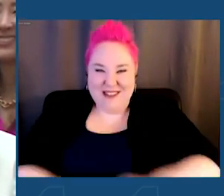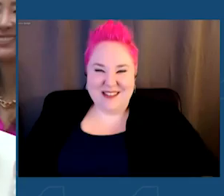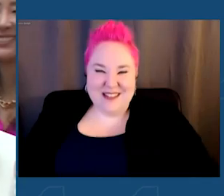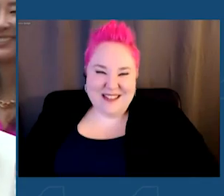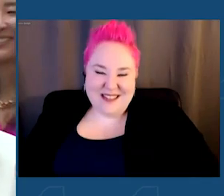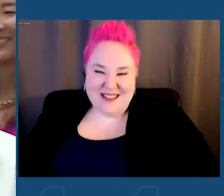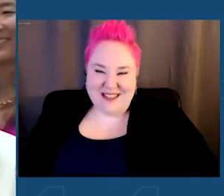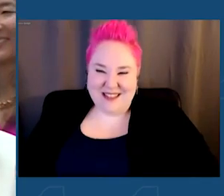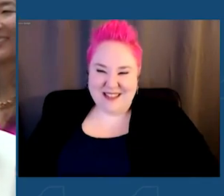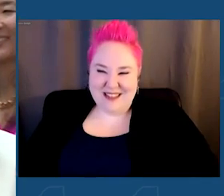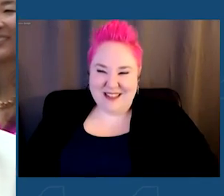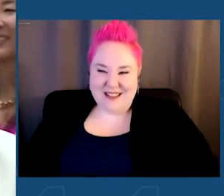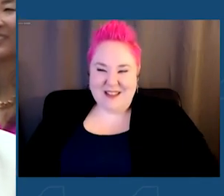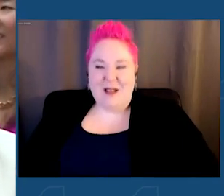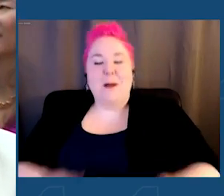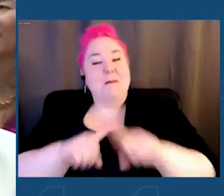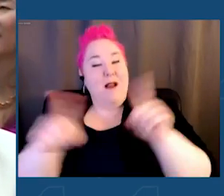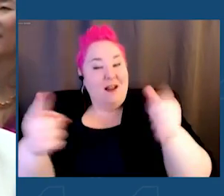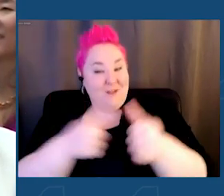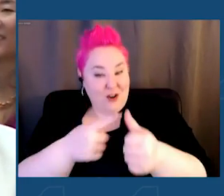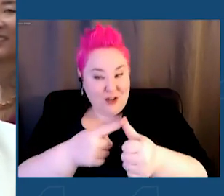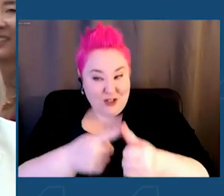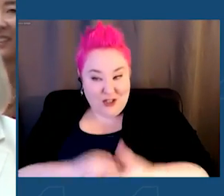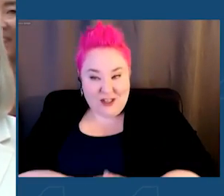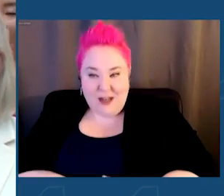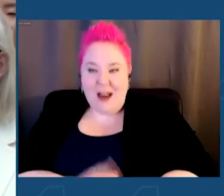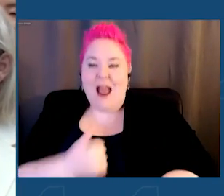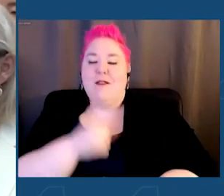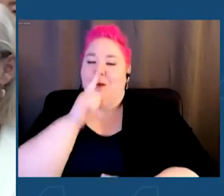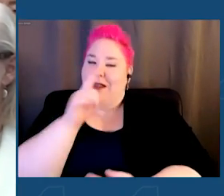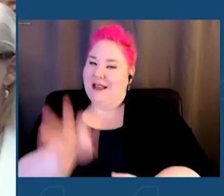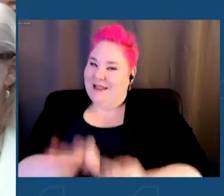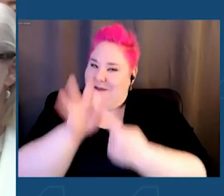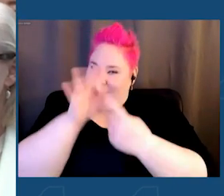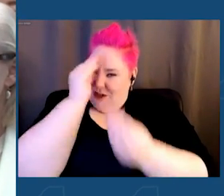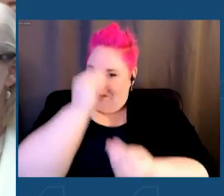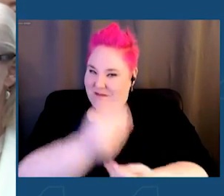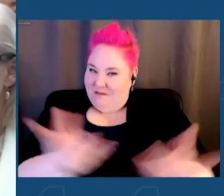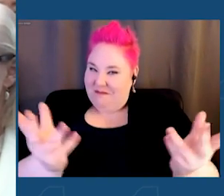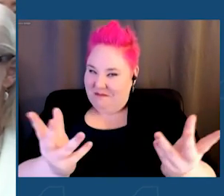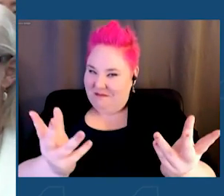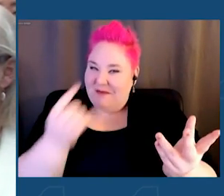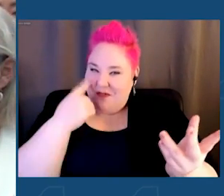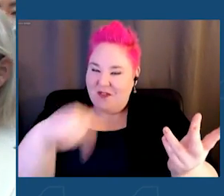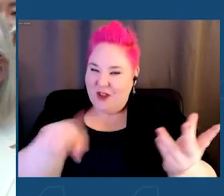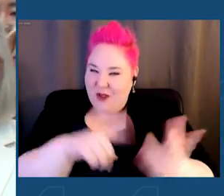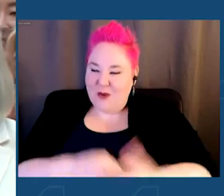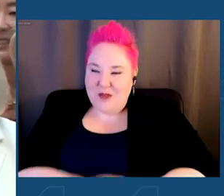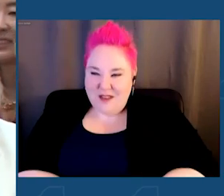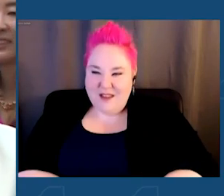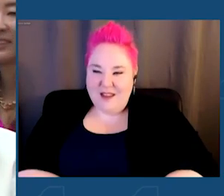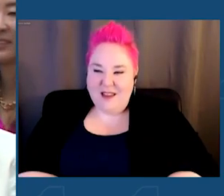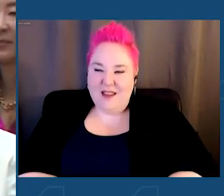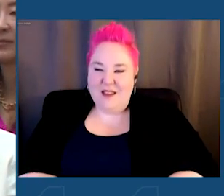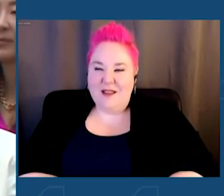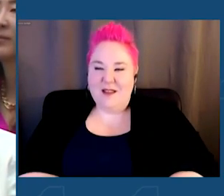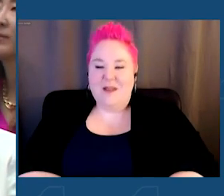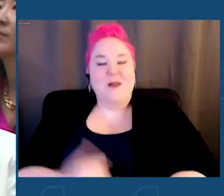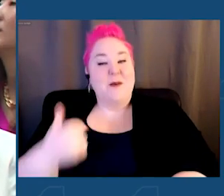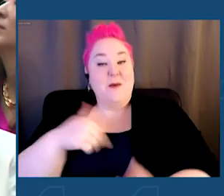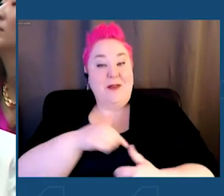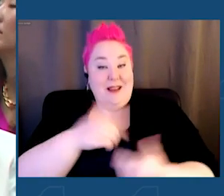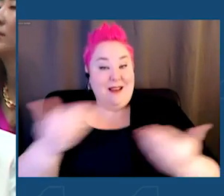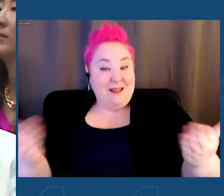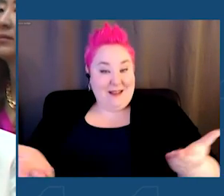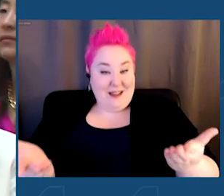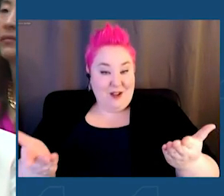But first of all, I have a special treat for you. I have a special treat for you. We have with us one